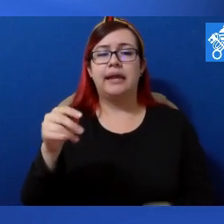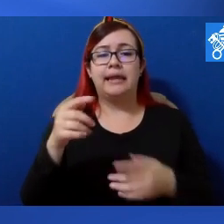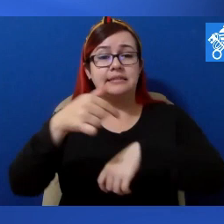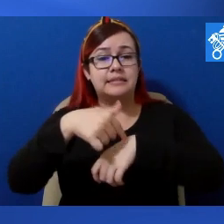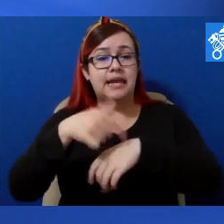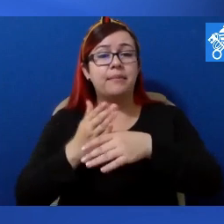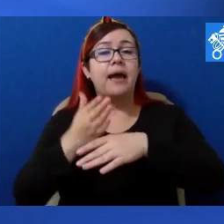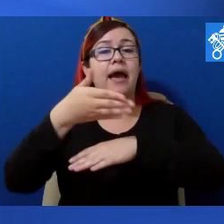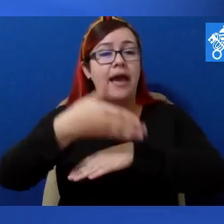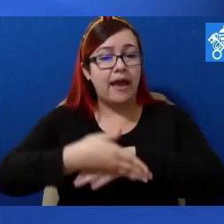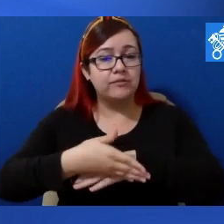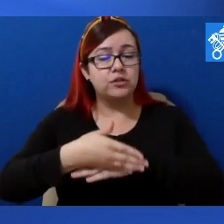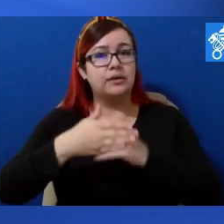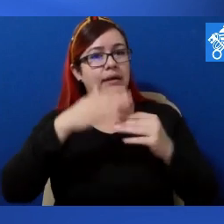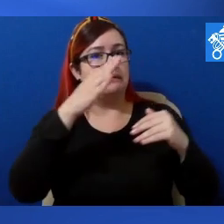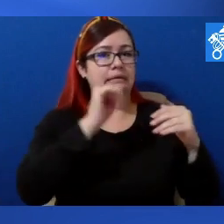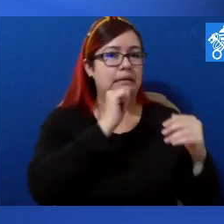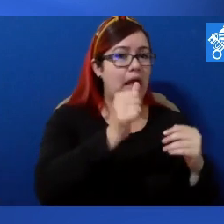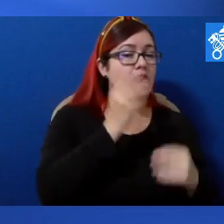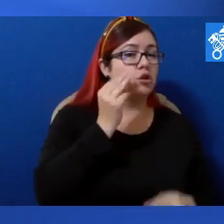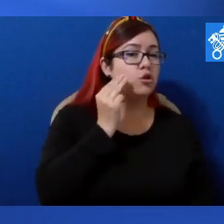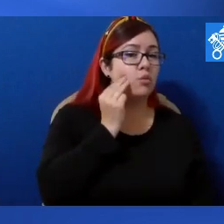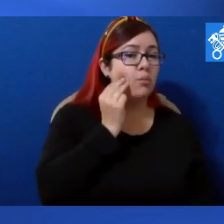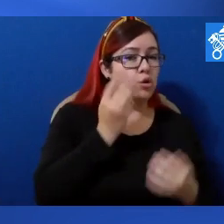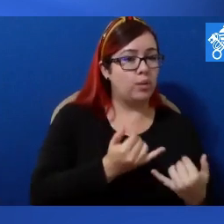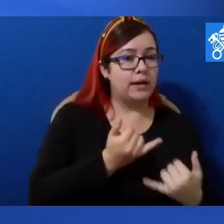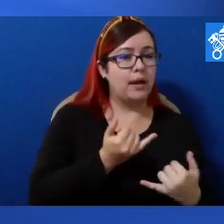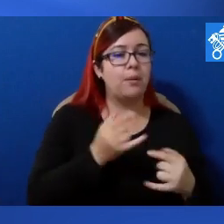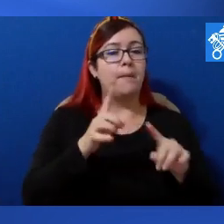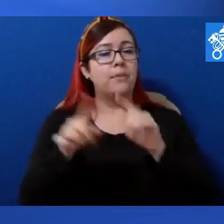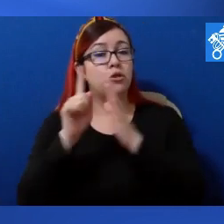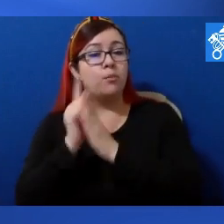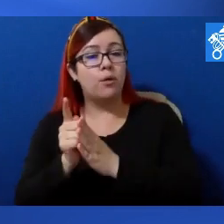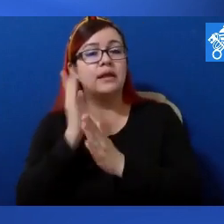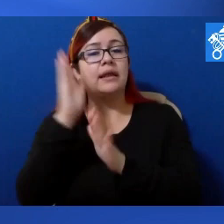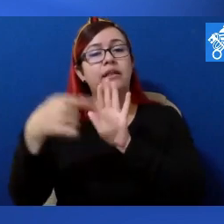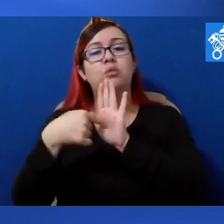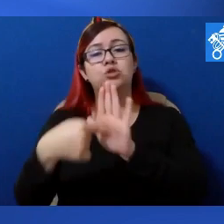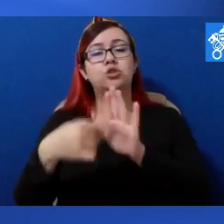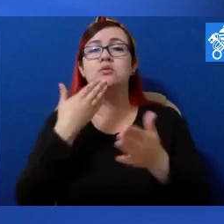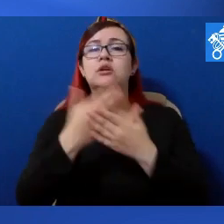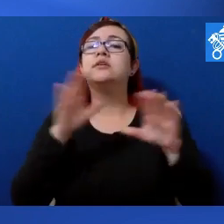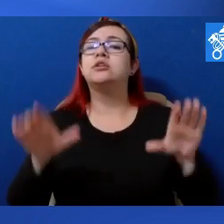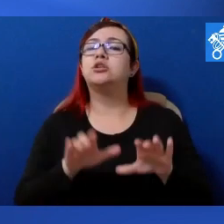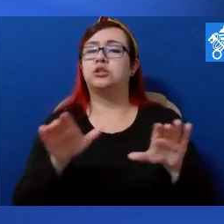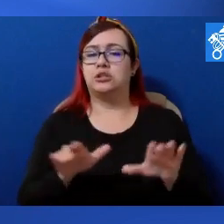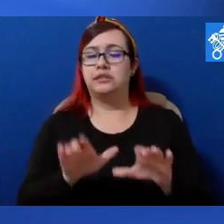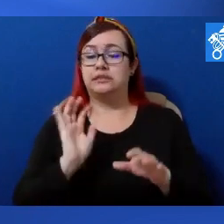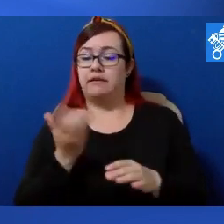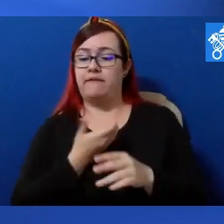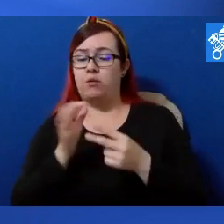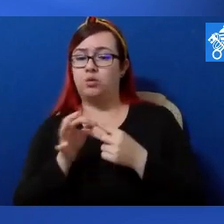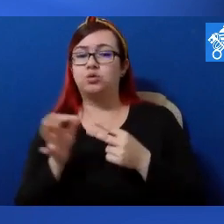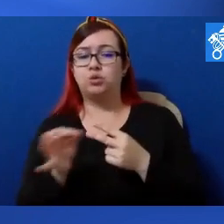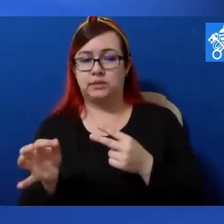the mood of the moment, that will show the goodness or otherwise of your choices. It is interesting to note in the